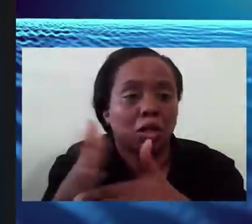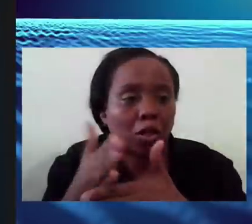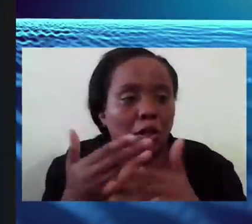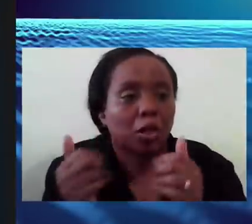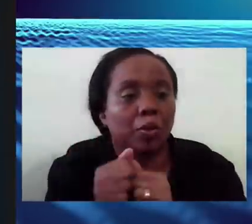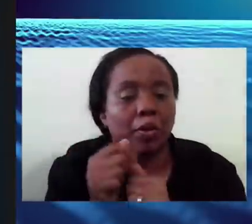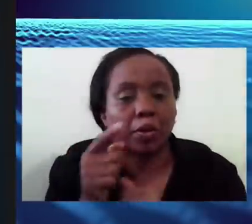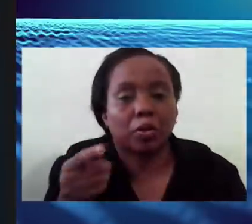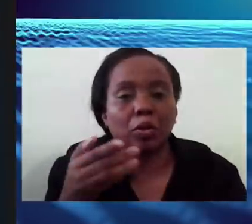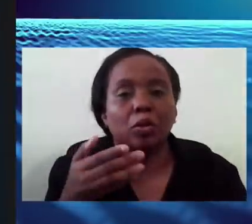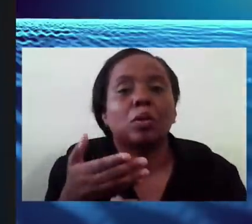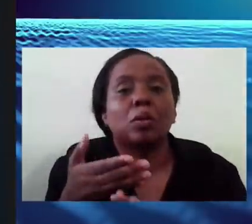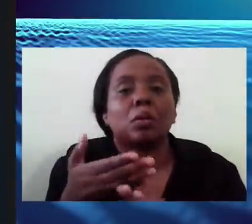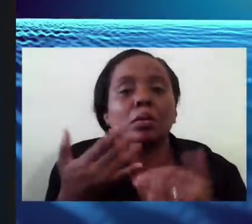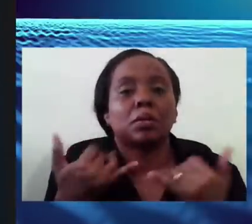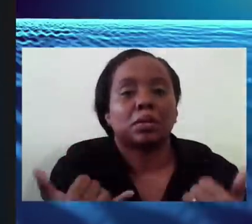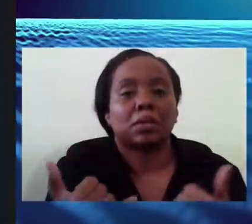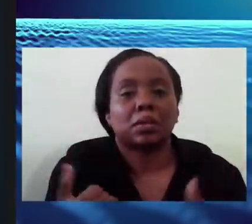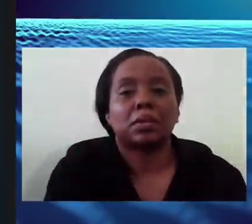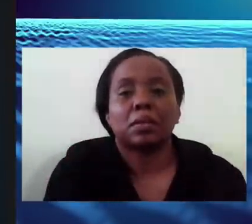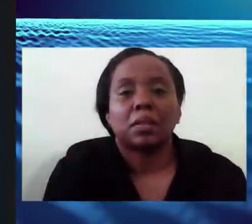end of the day.